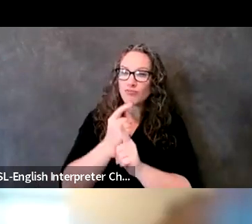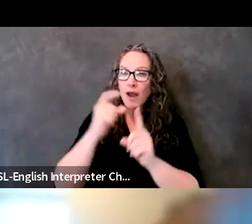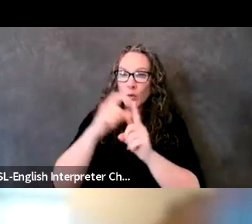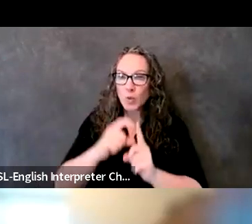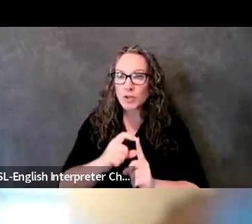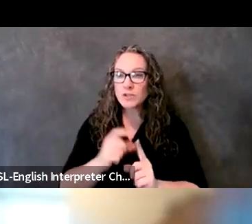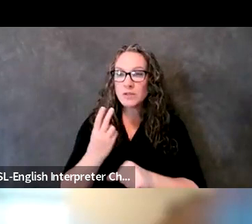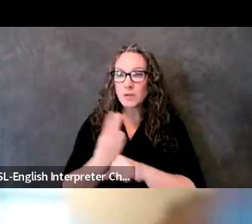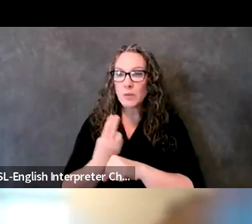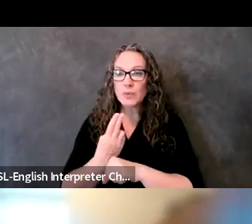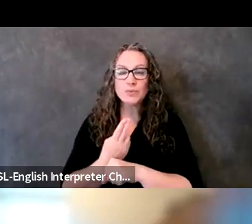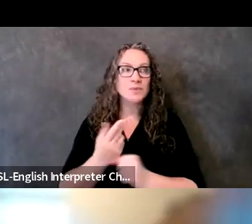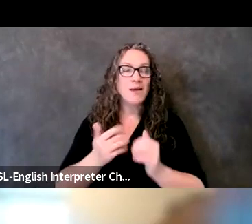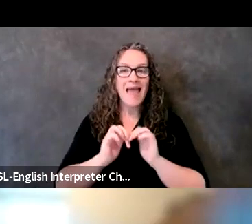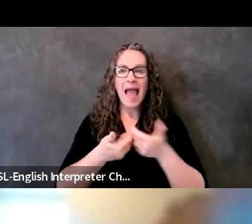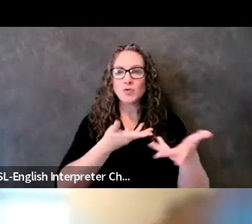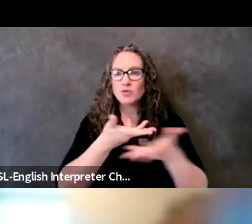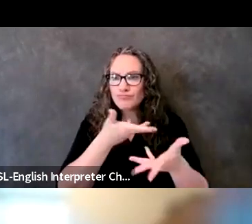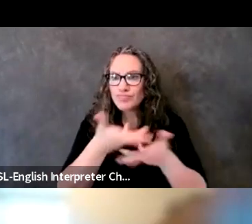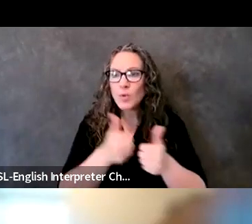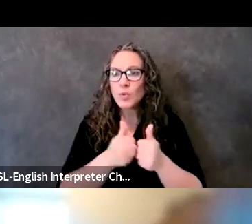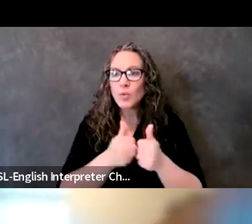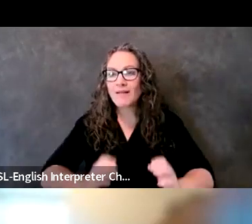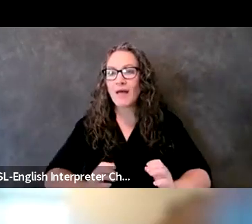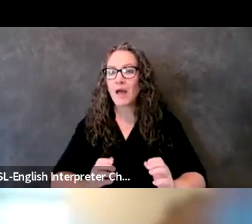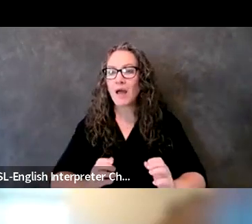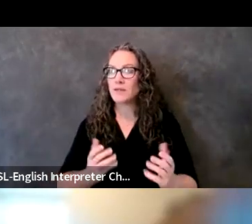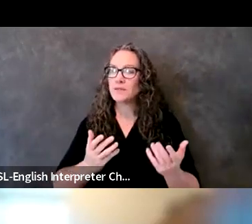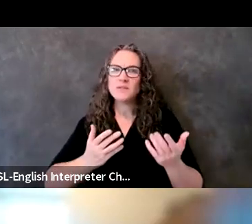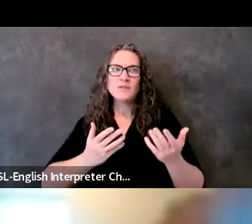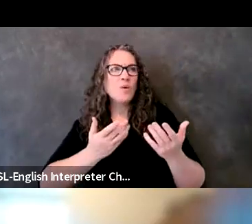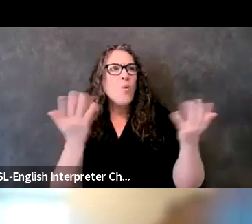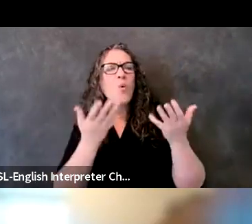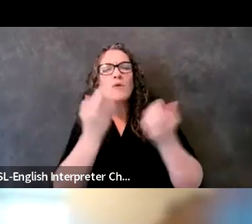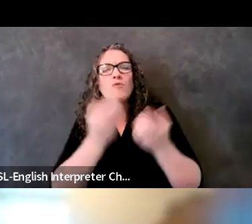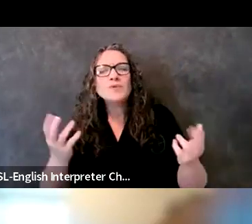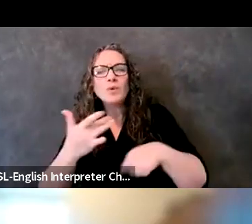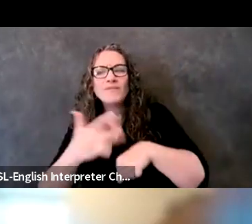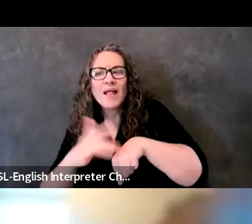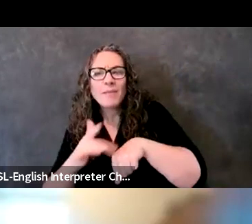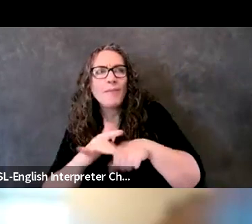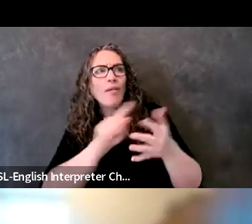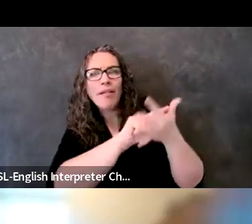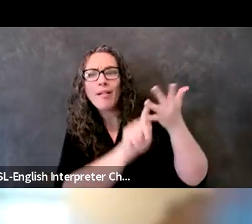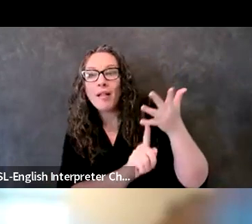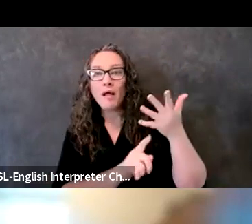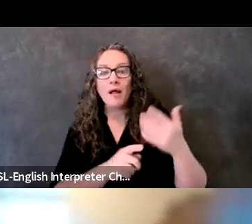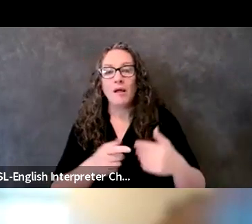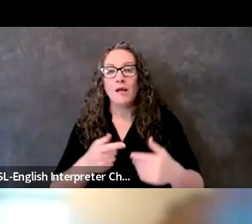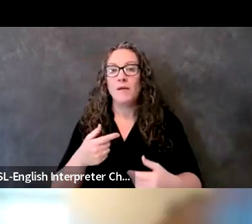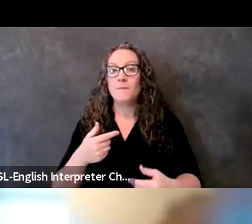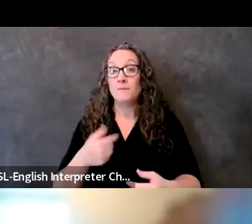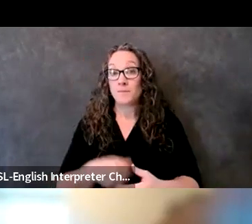to use, how to talk to our clients, what resources are out there that we don't know. We're going through a whole thing